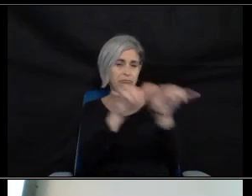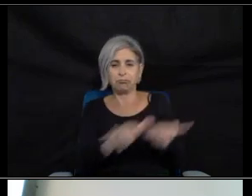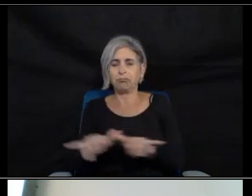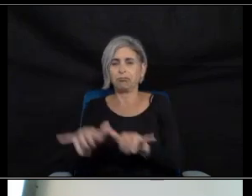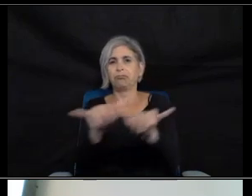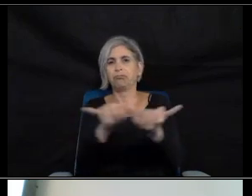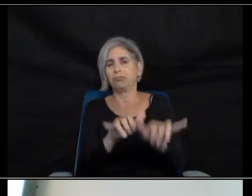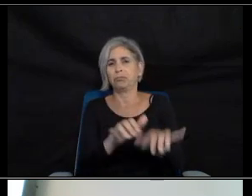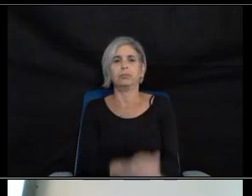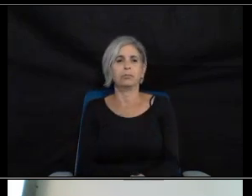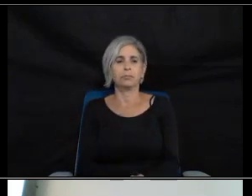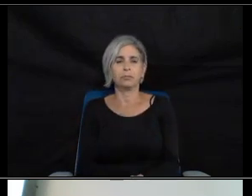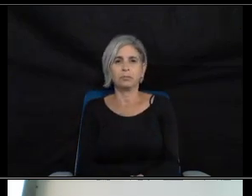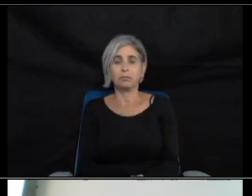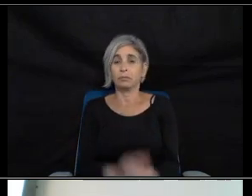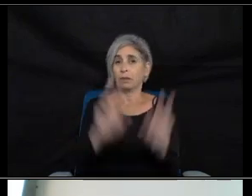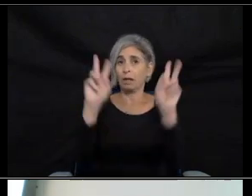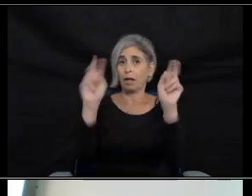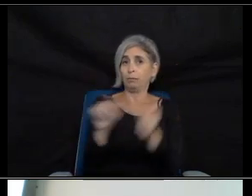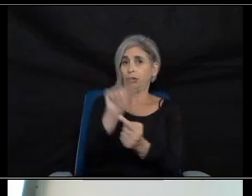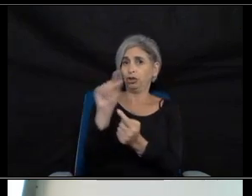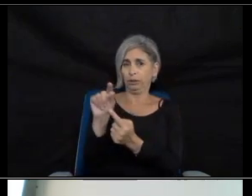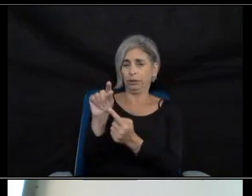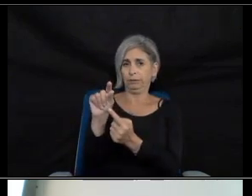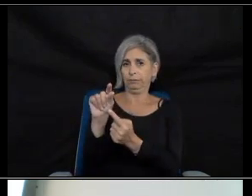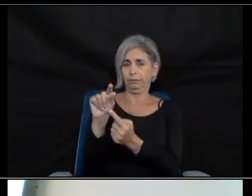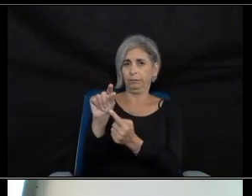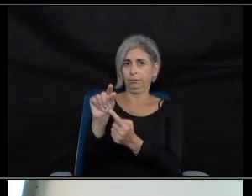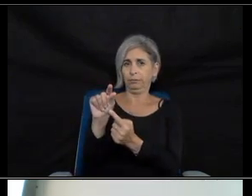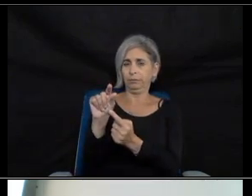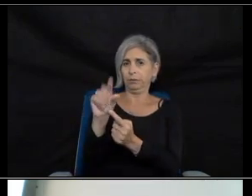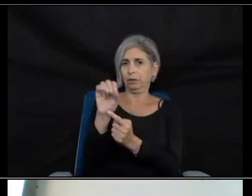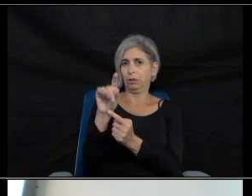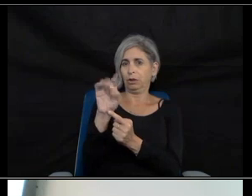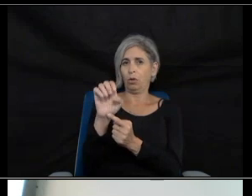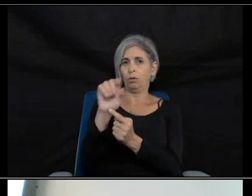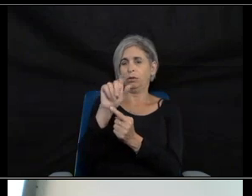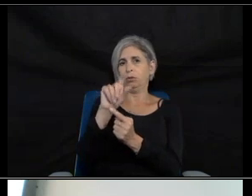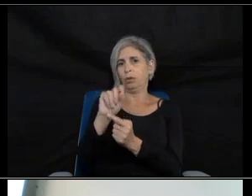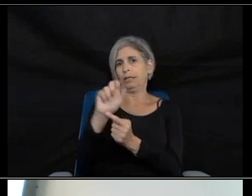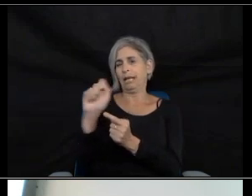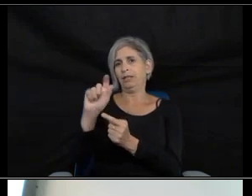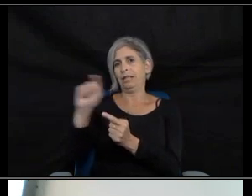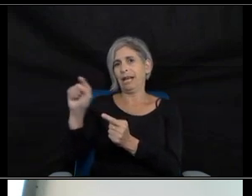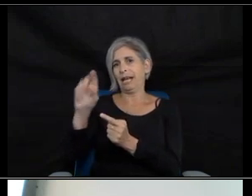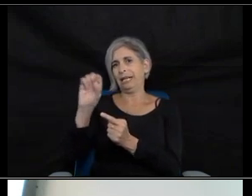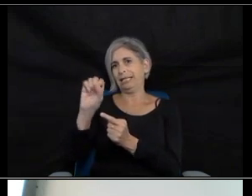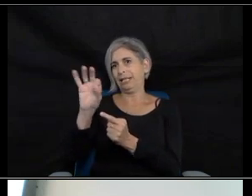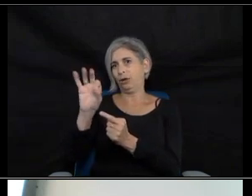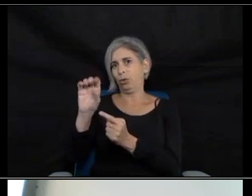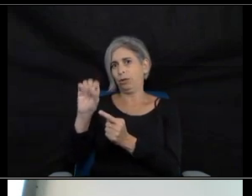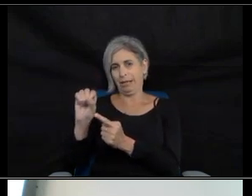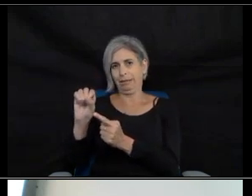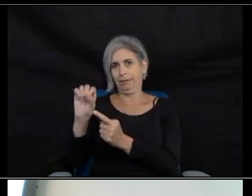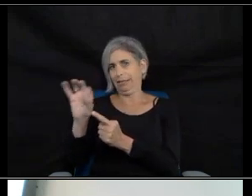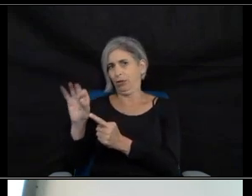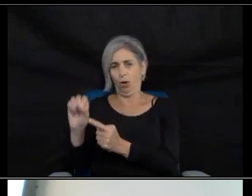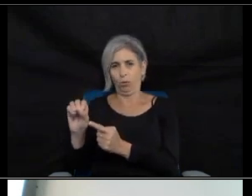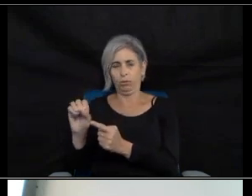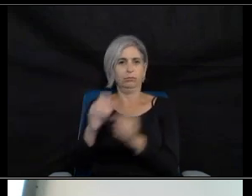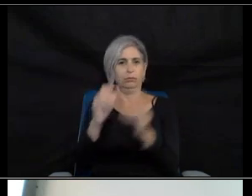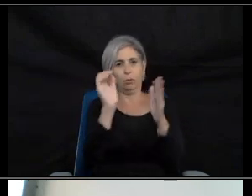unanimously. Item G, proposed resolution number 20-090, approve and authorize the mayor to sign an amendment